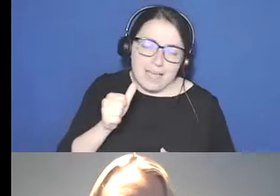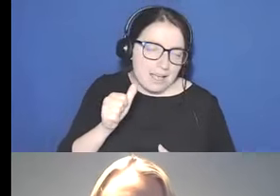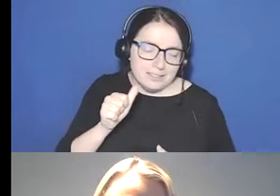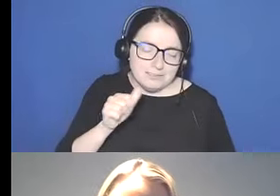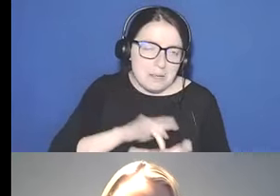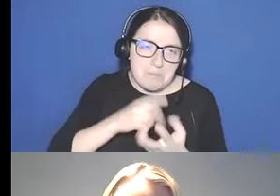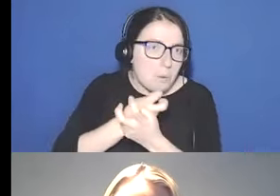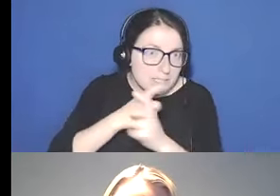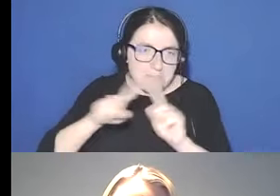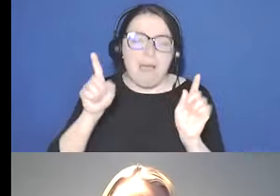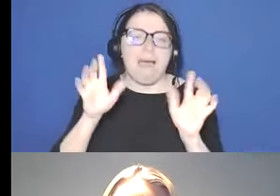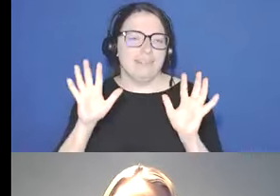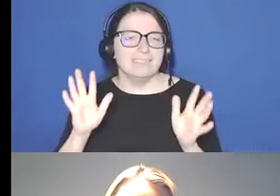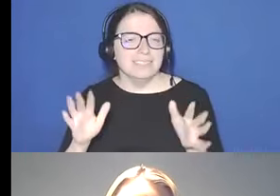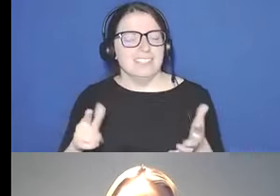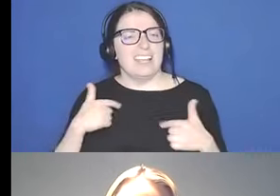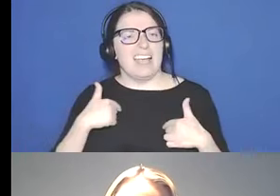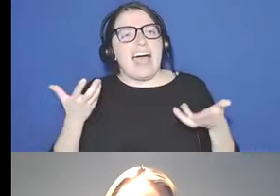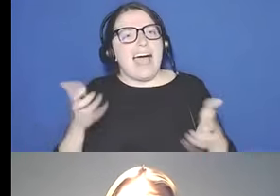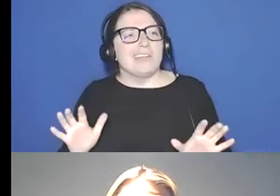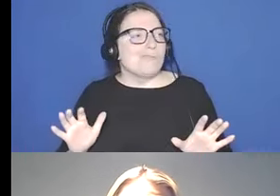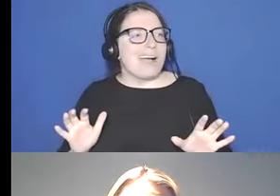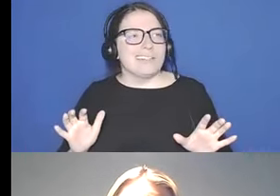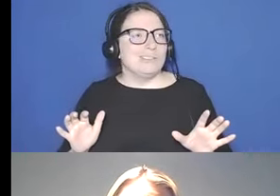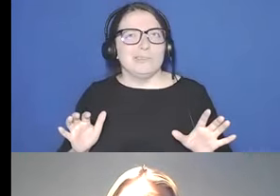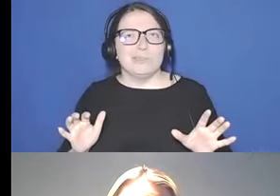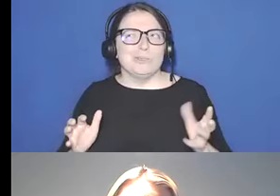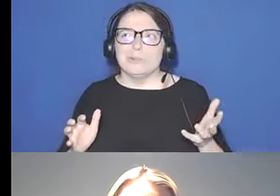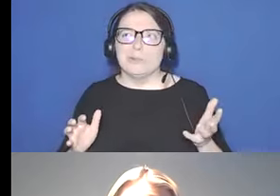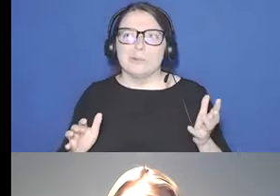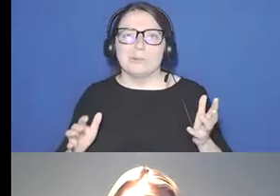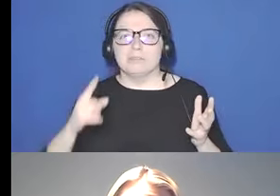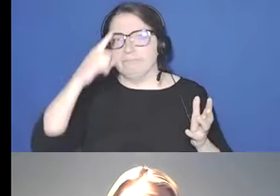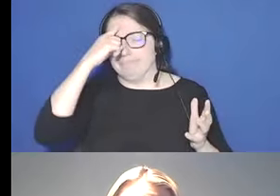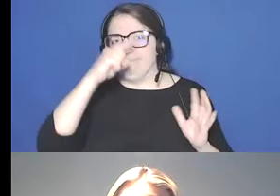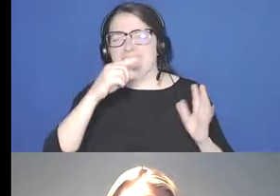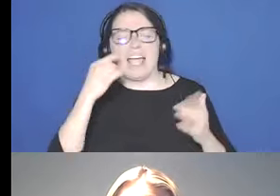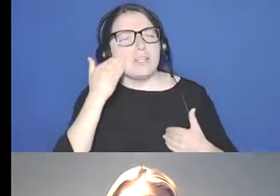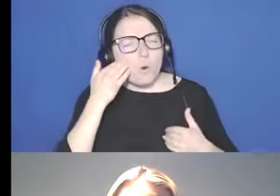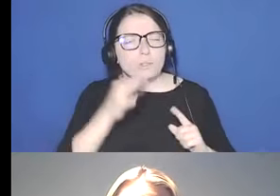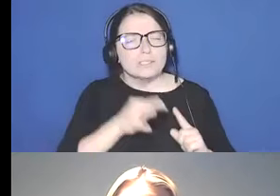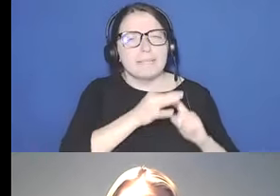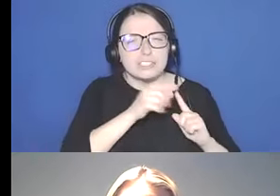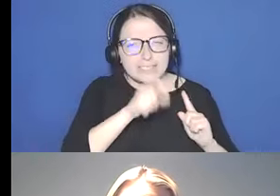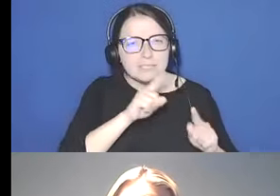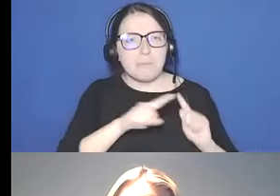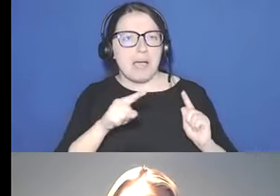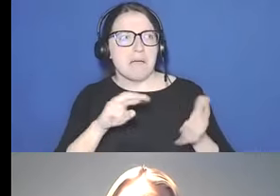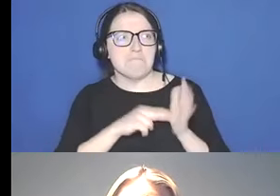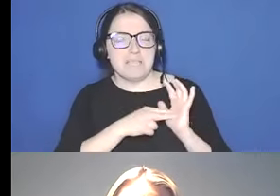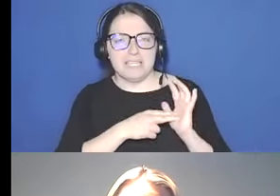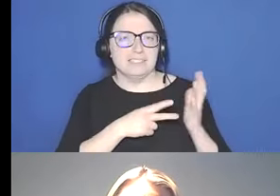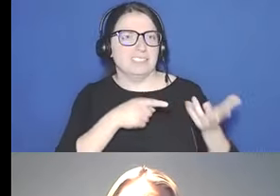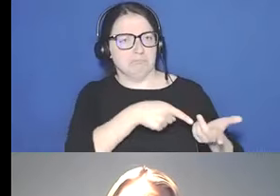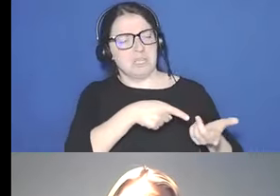like I don't want to. I know he's special needs, but it's like I don't want him to feel that he's any different than from